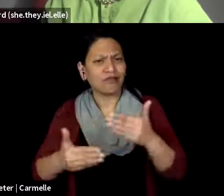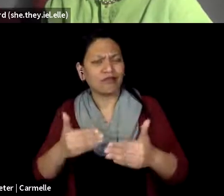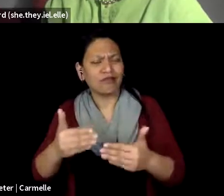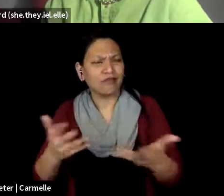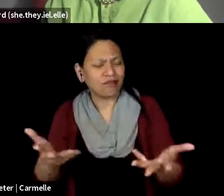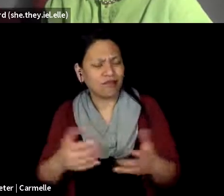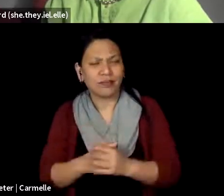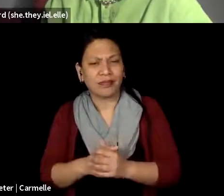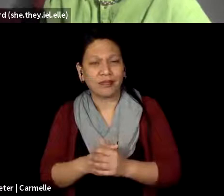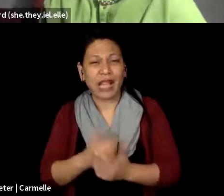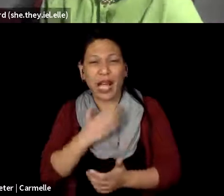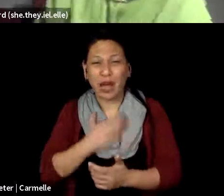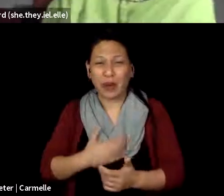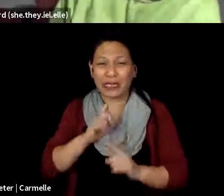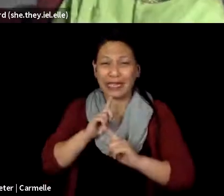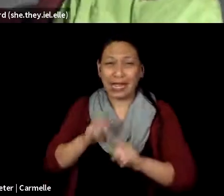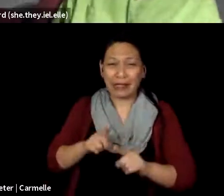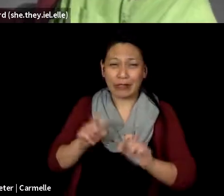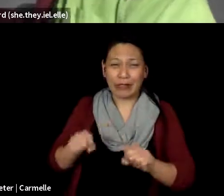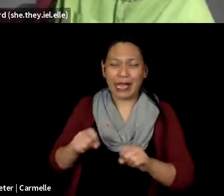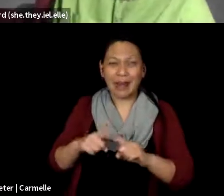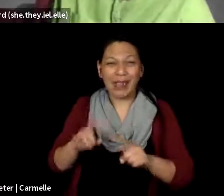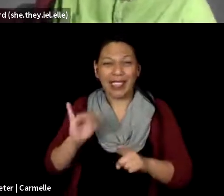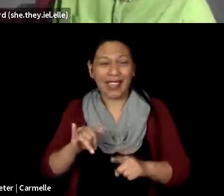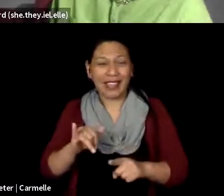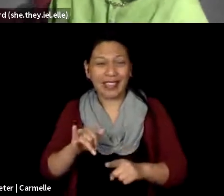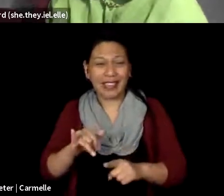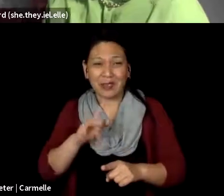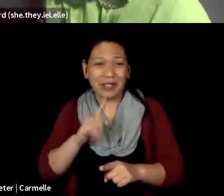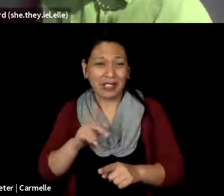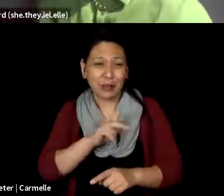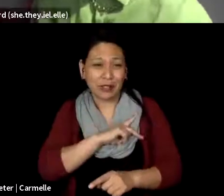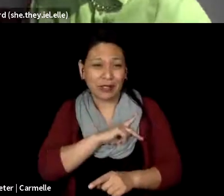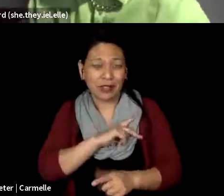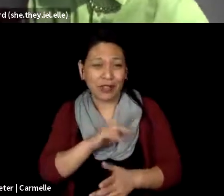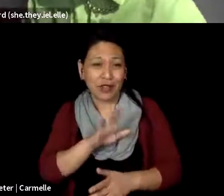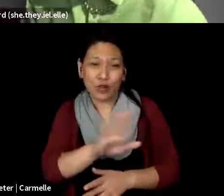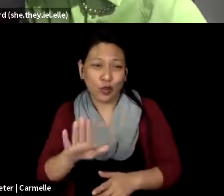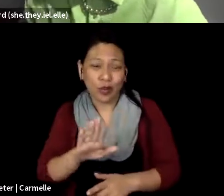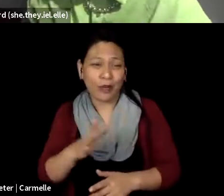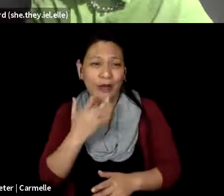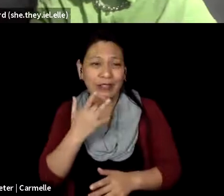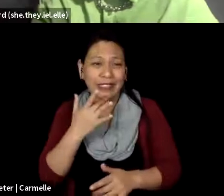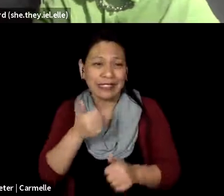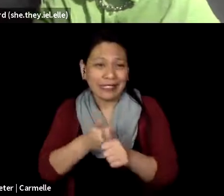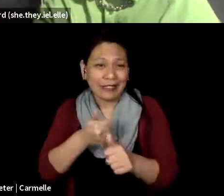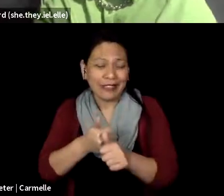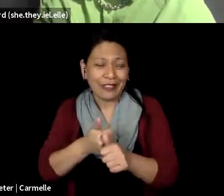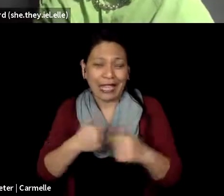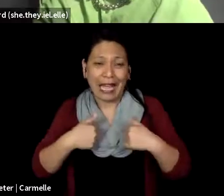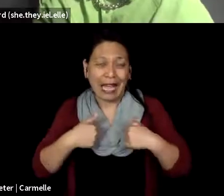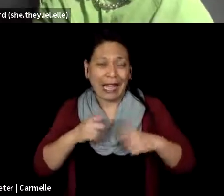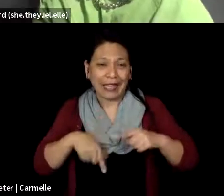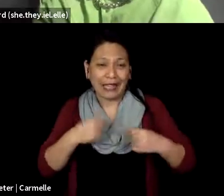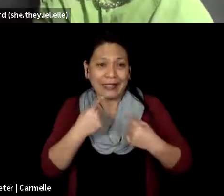I wish I had an answer for you. I feel like it's so personal to you. And that I think that if you